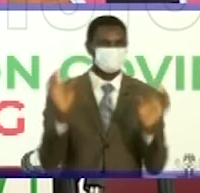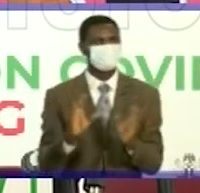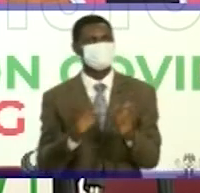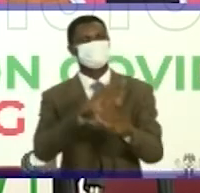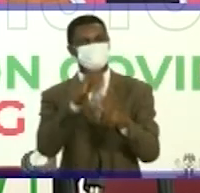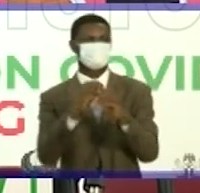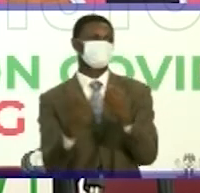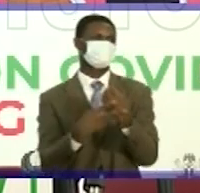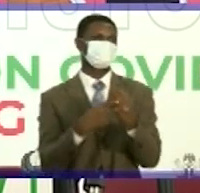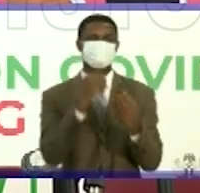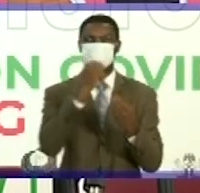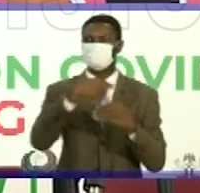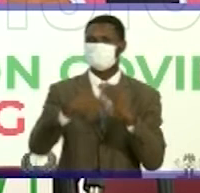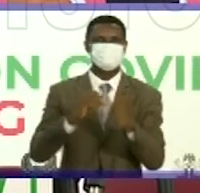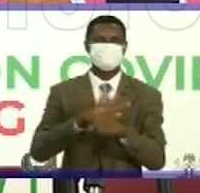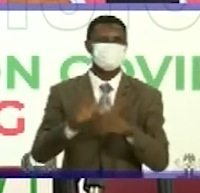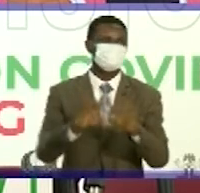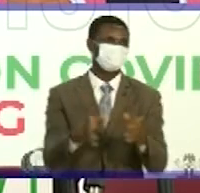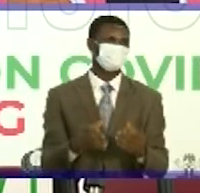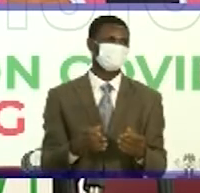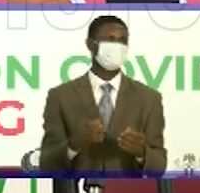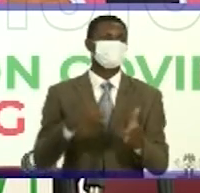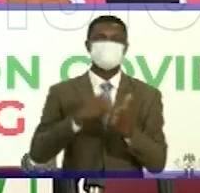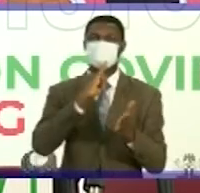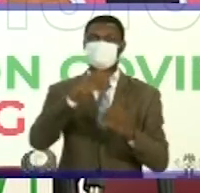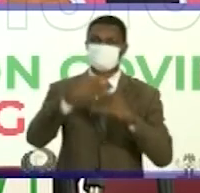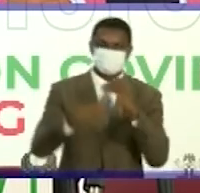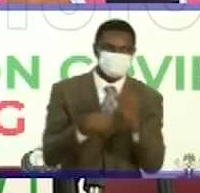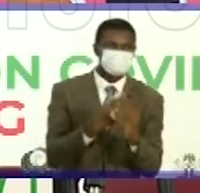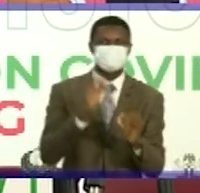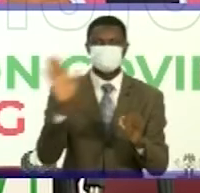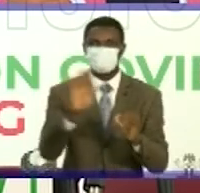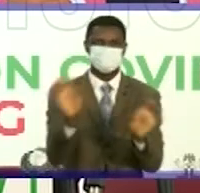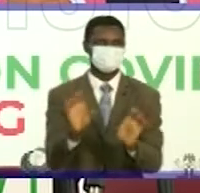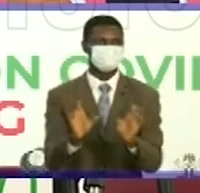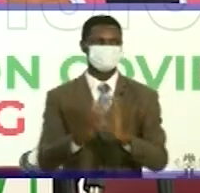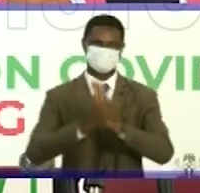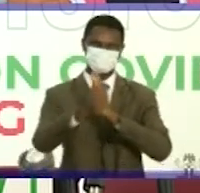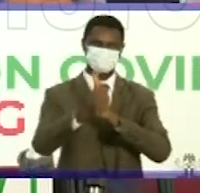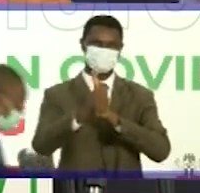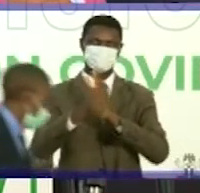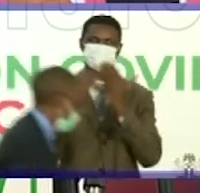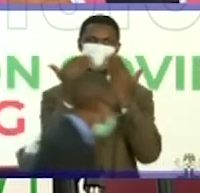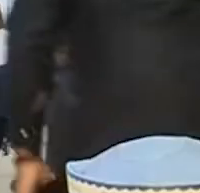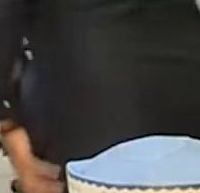COVID. This is all about making sure that they improve their operational efficiency. Thank you.